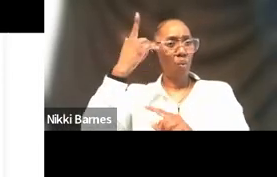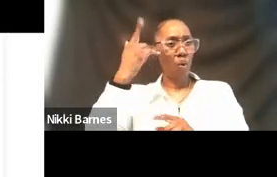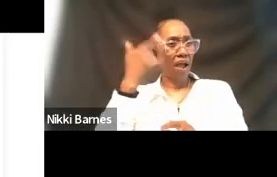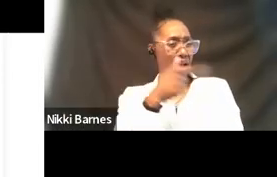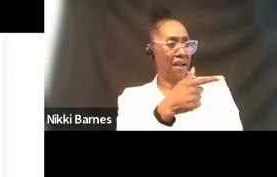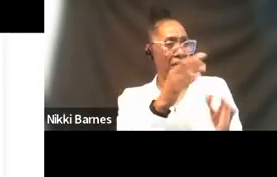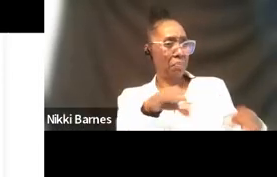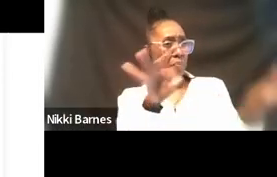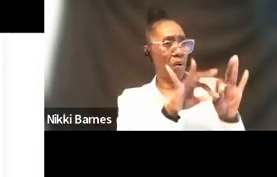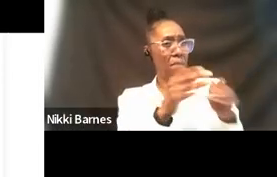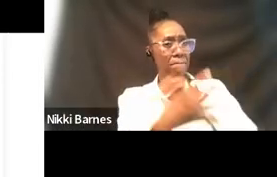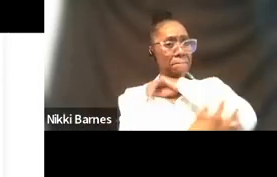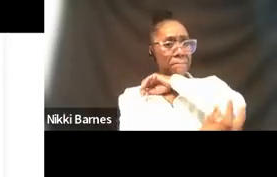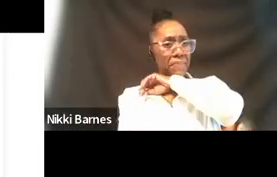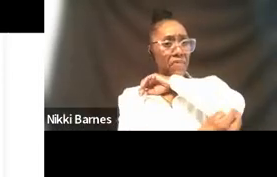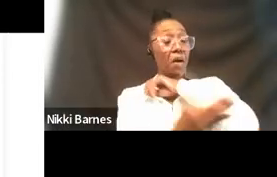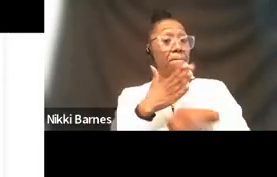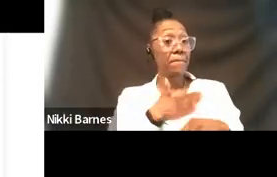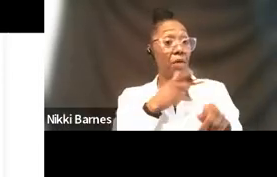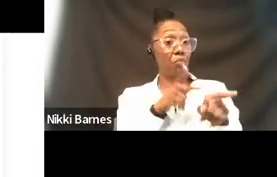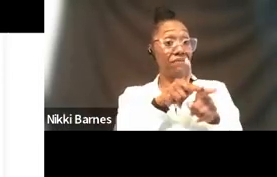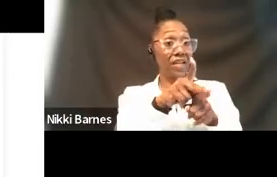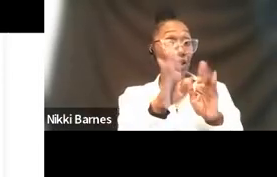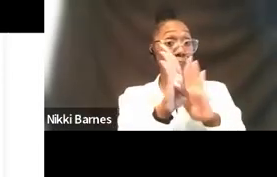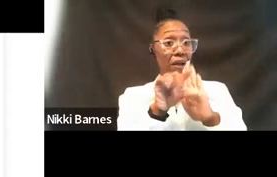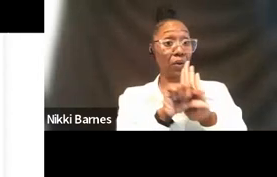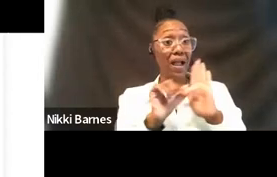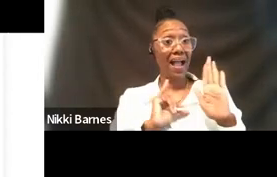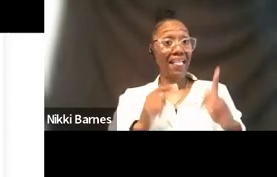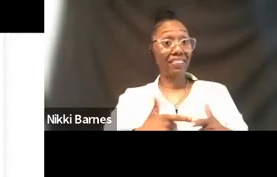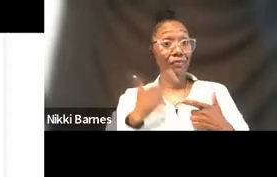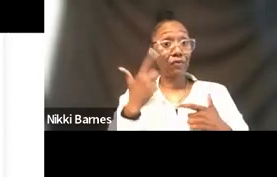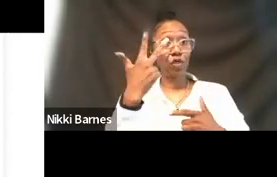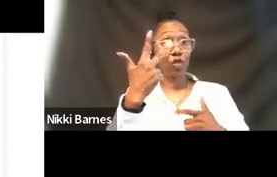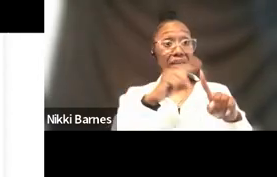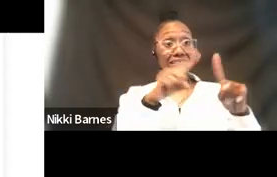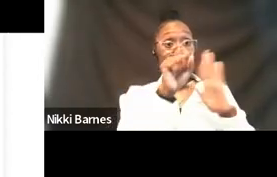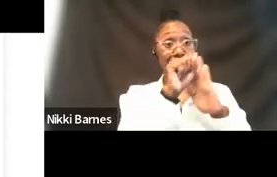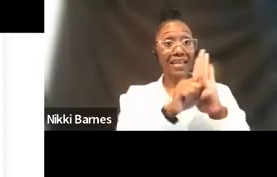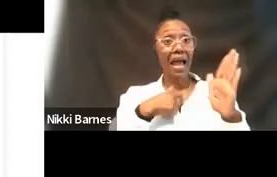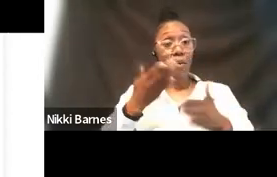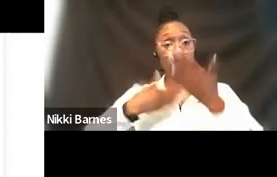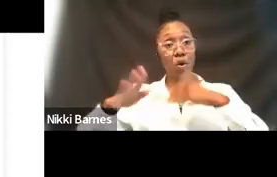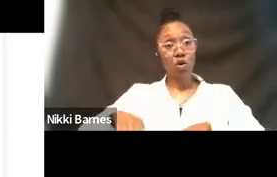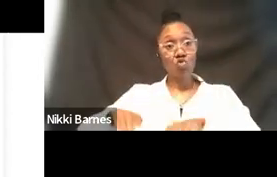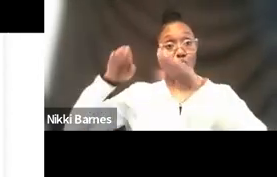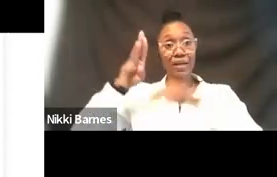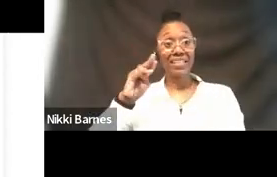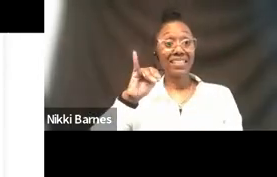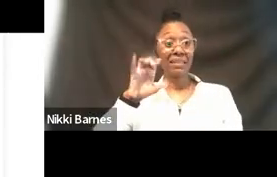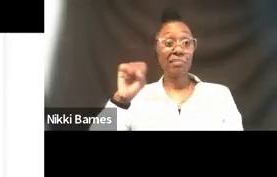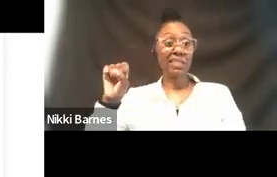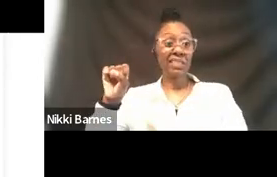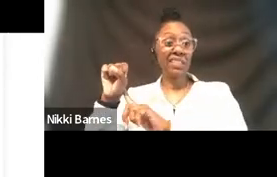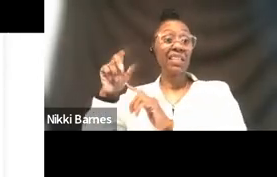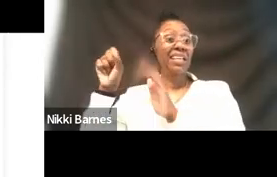about it. So my professional background, I have lived in 3 different states. So I was born and raised in Mississippi, the poorest state in the Union, but